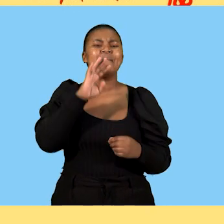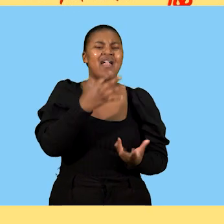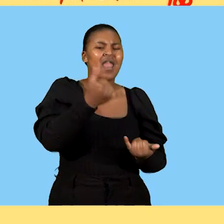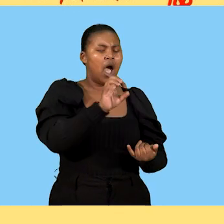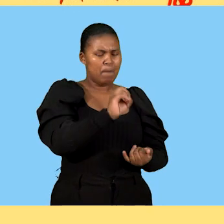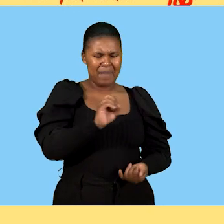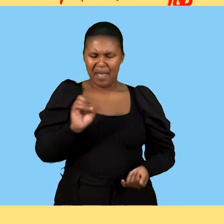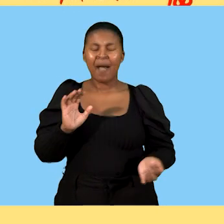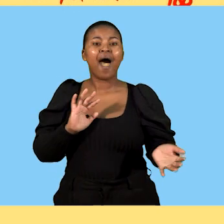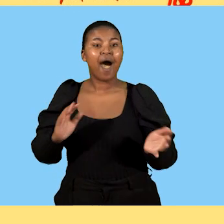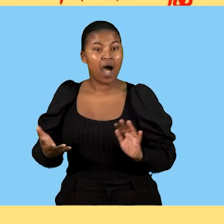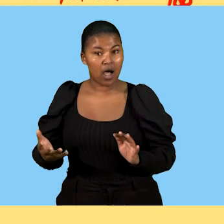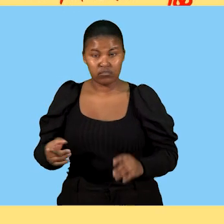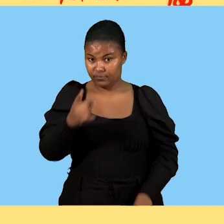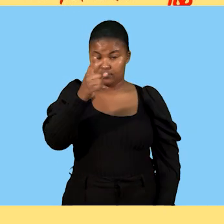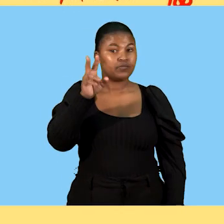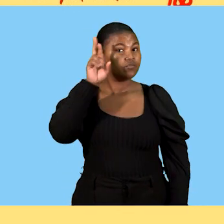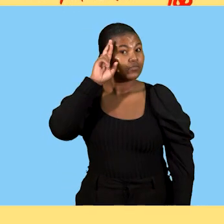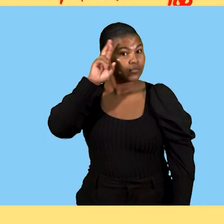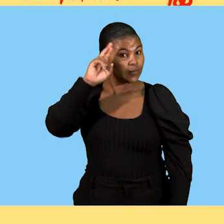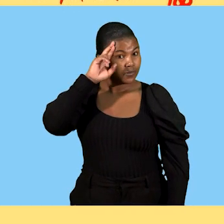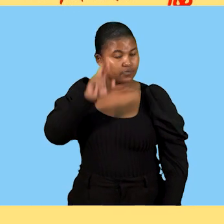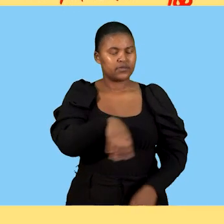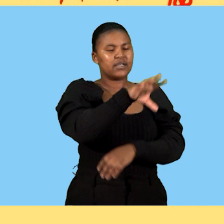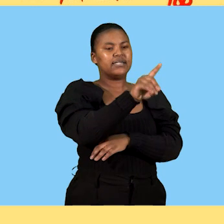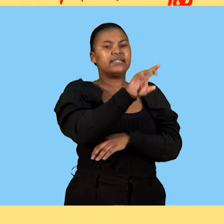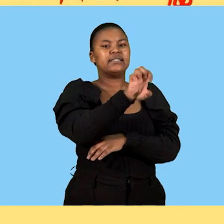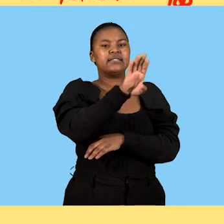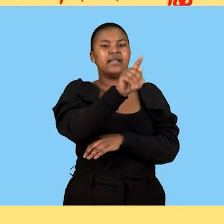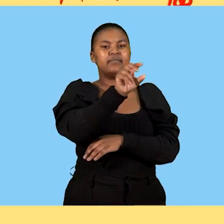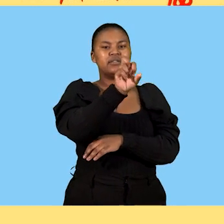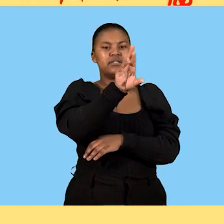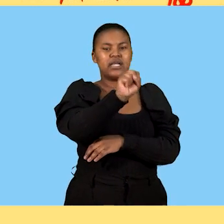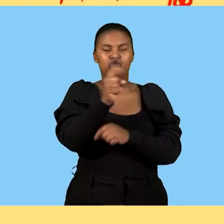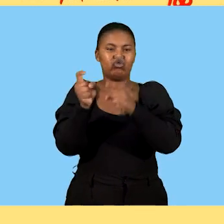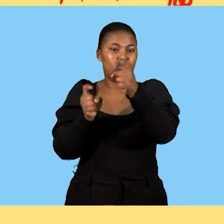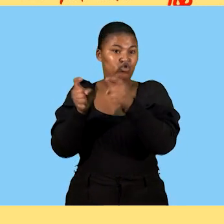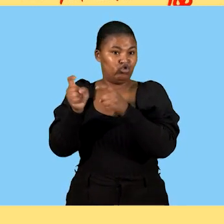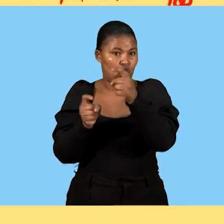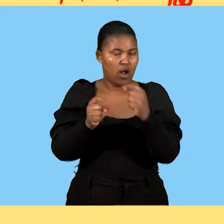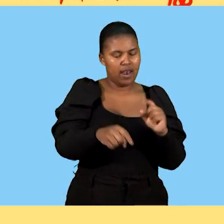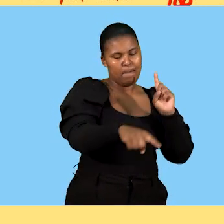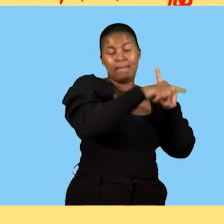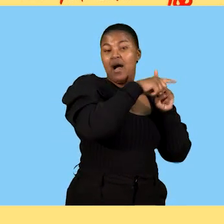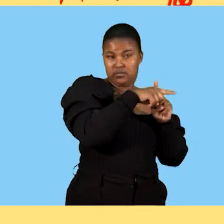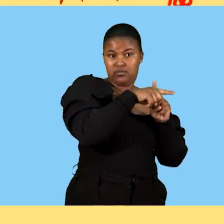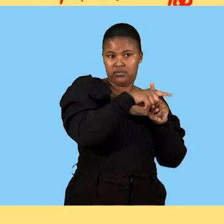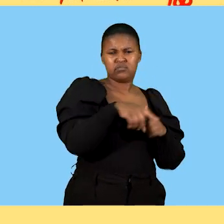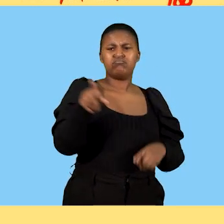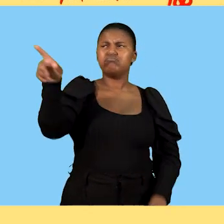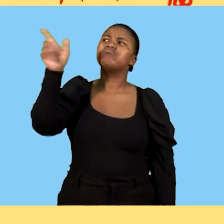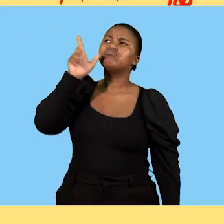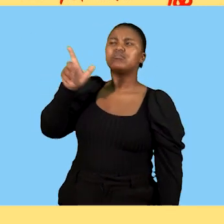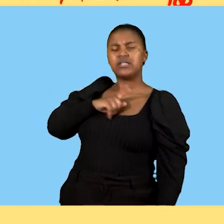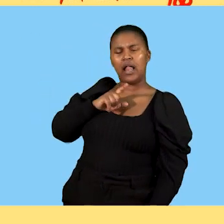I'm given my debtors control. Remember, debtors control is an asset plus, and here is a minus. And I am told